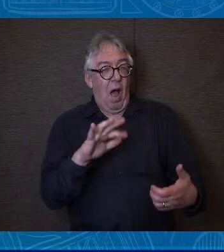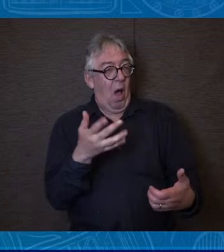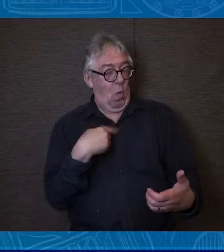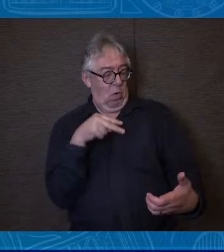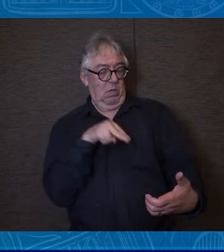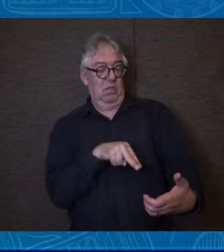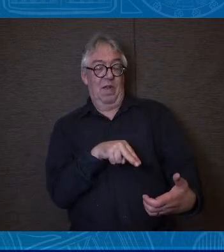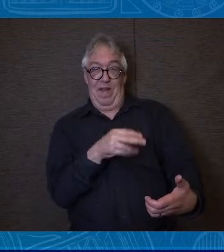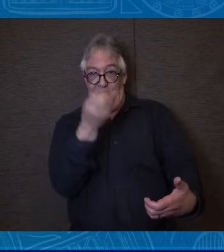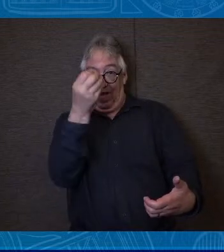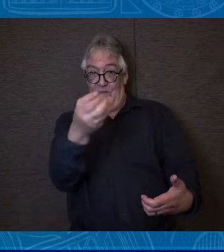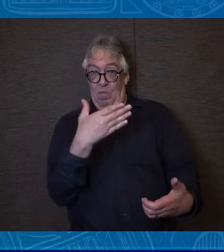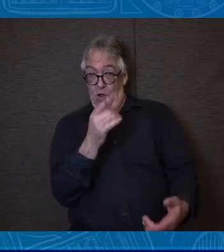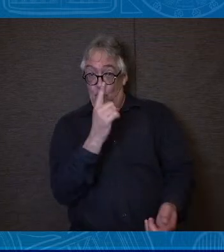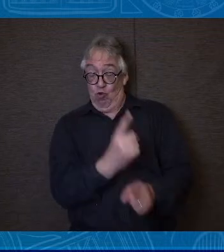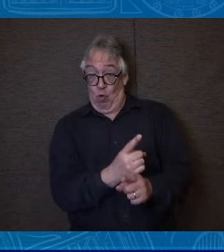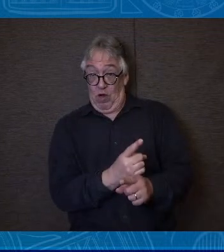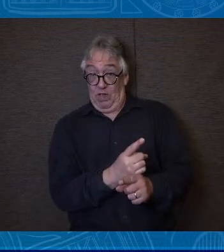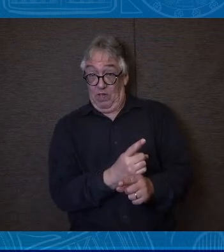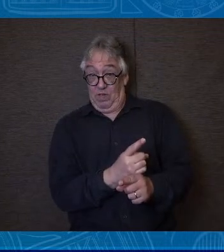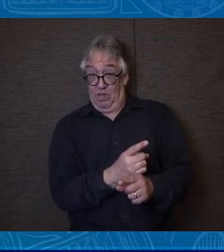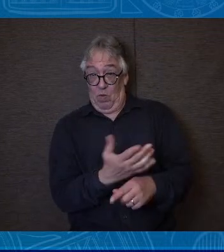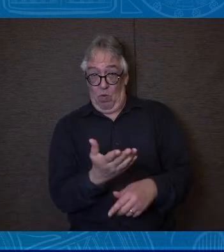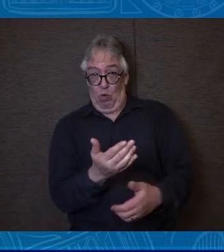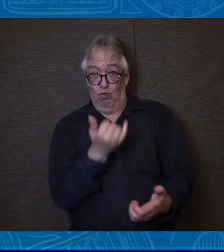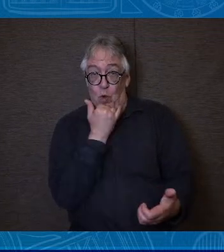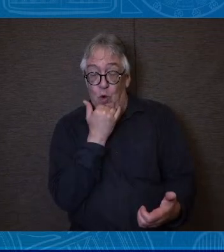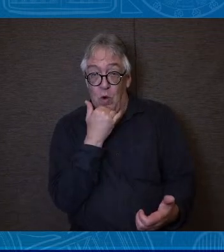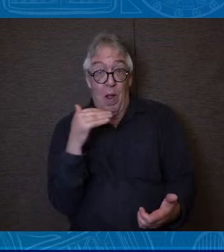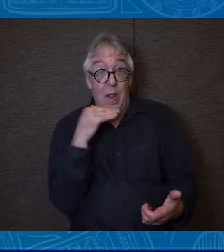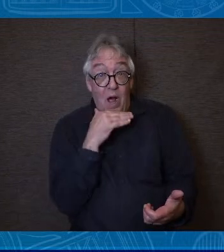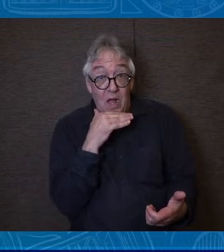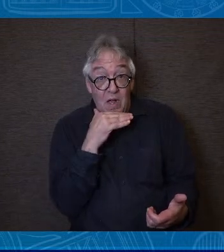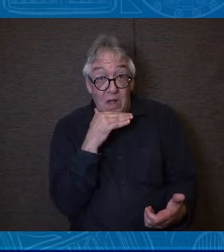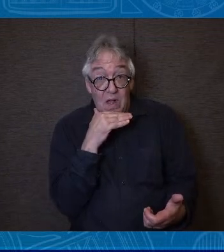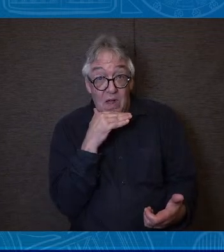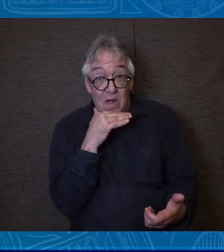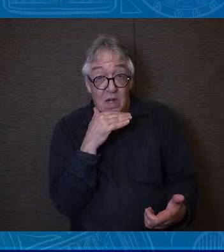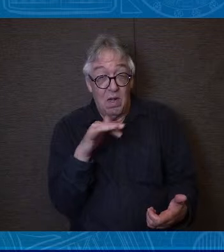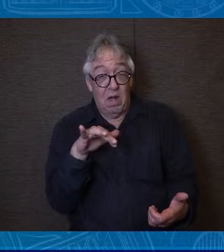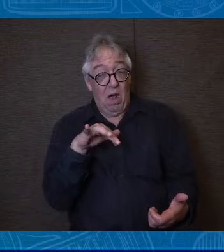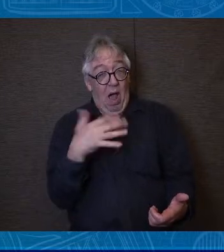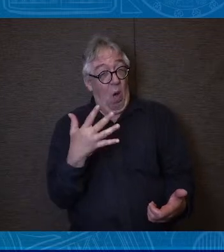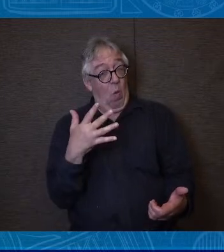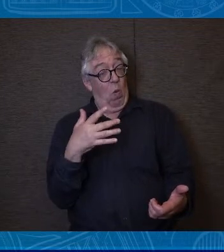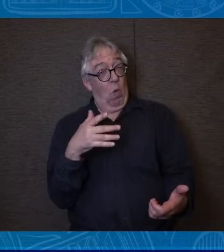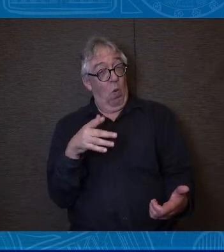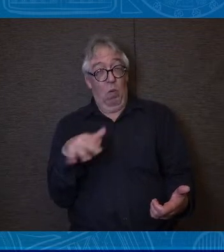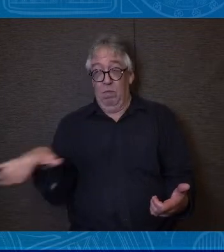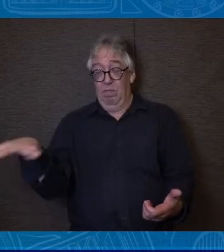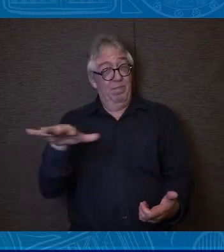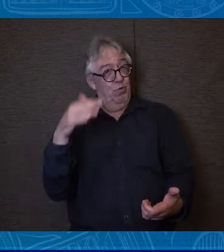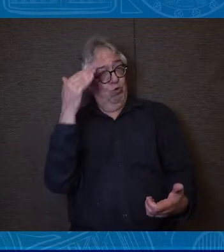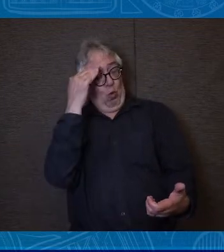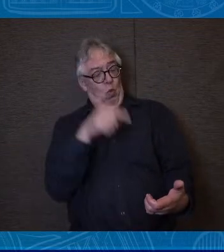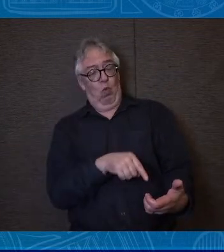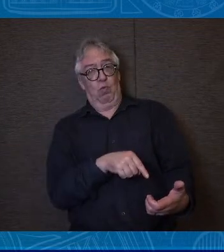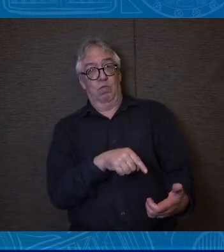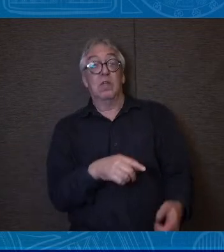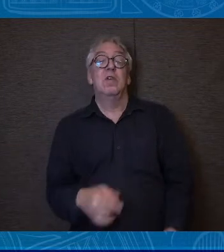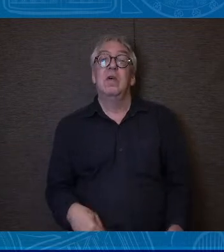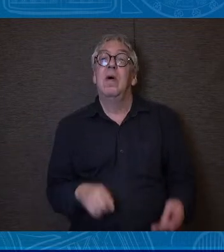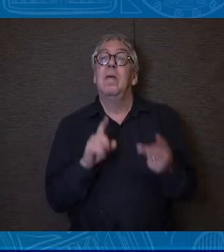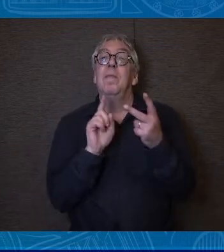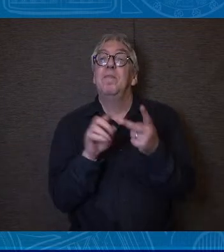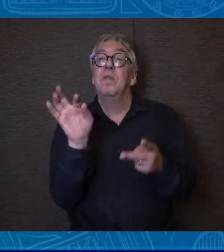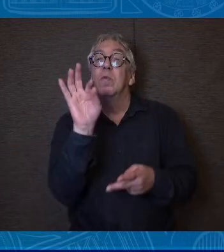when it's sent to the community. And my number 2 question is, have you